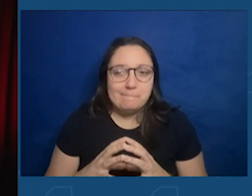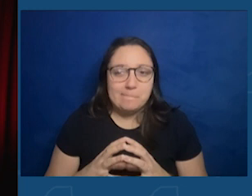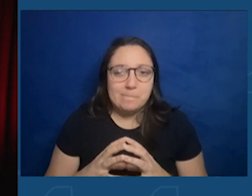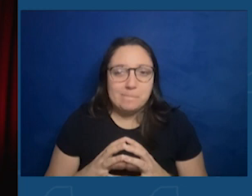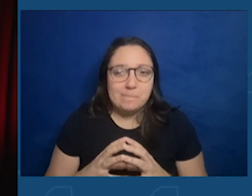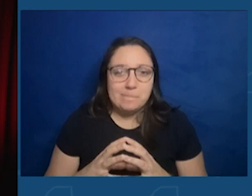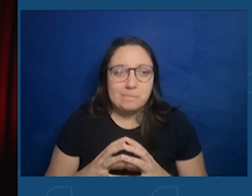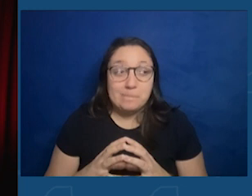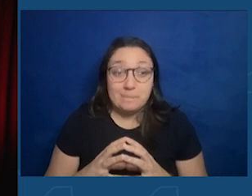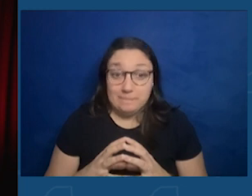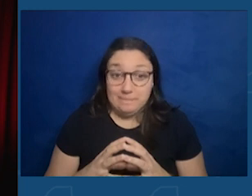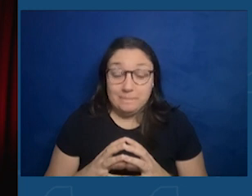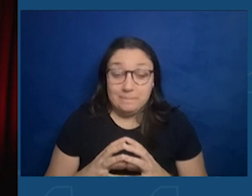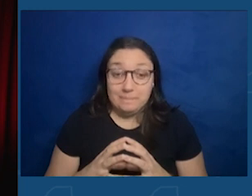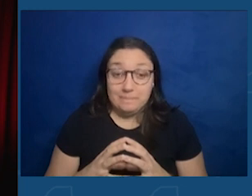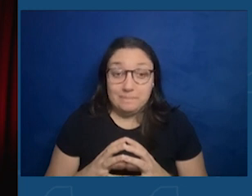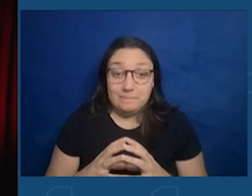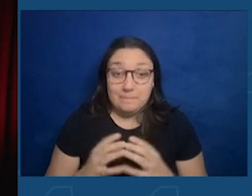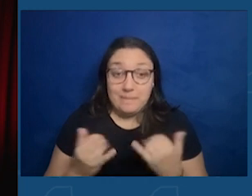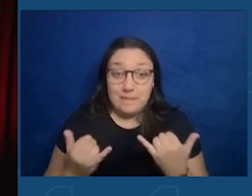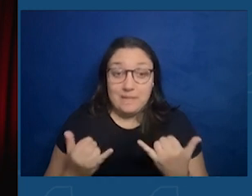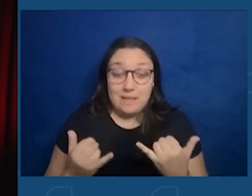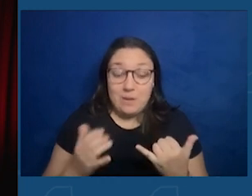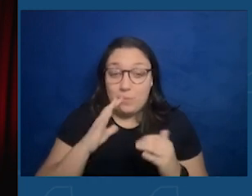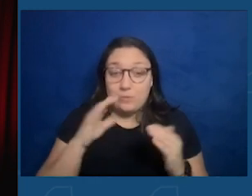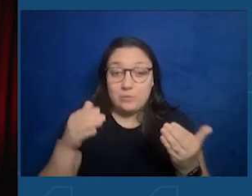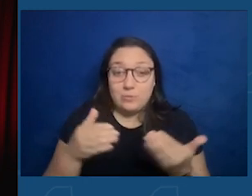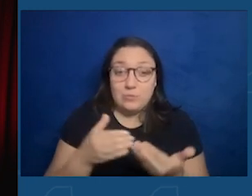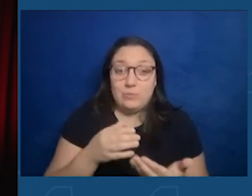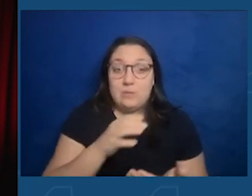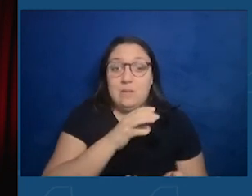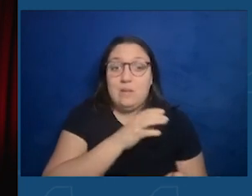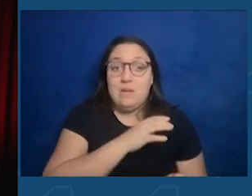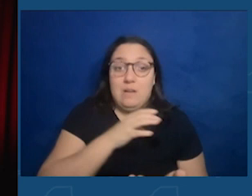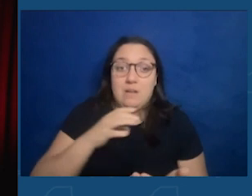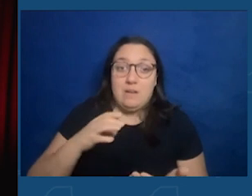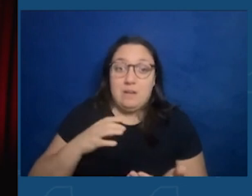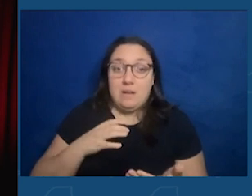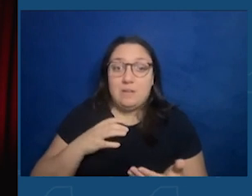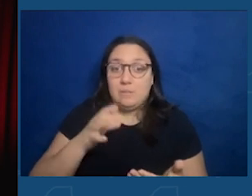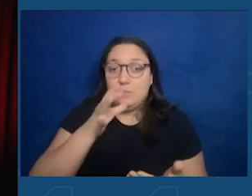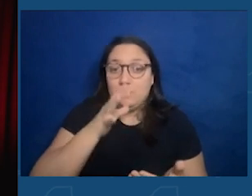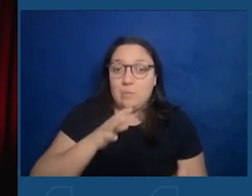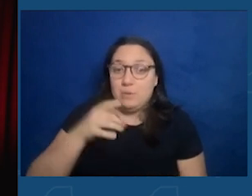Let me introduce you our Congresswoman Grace Mann.